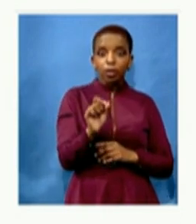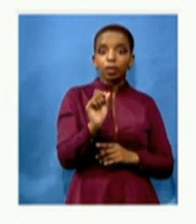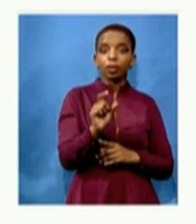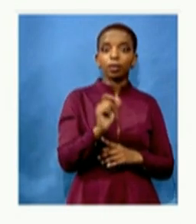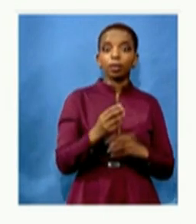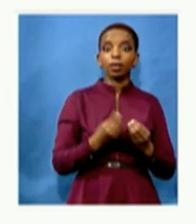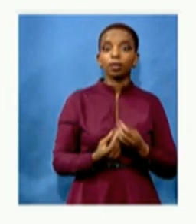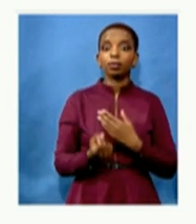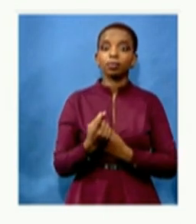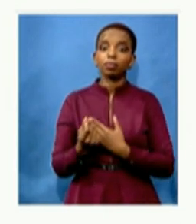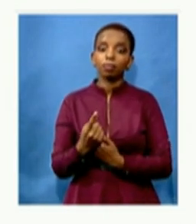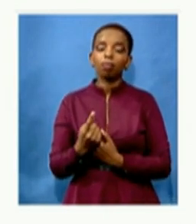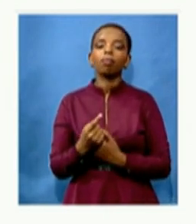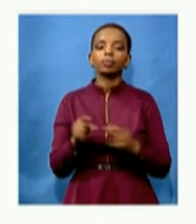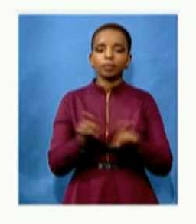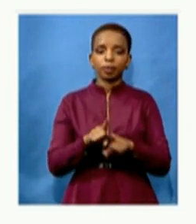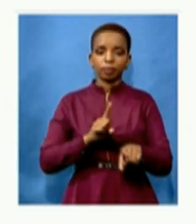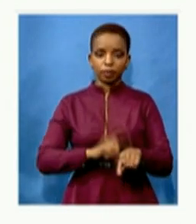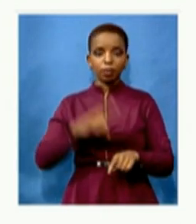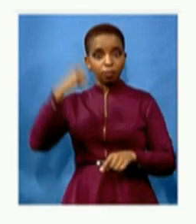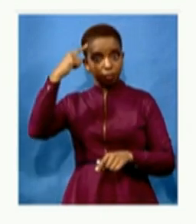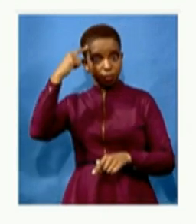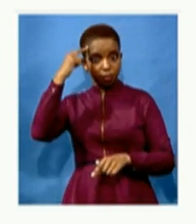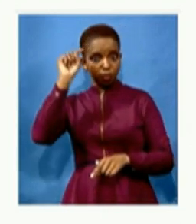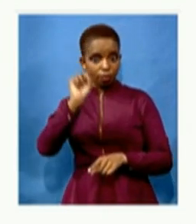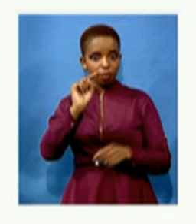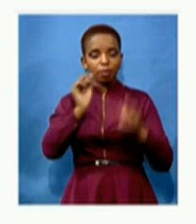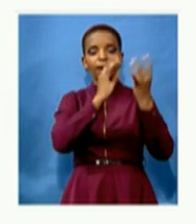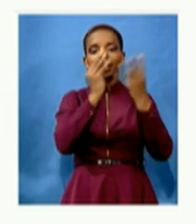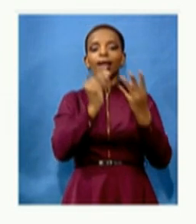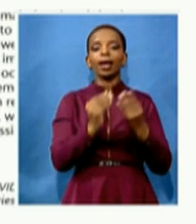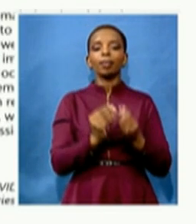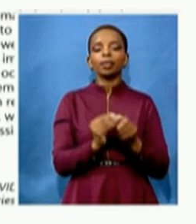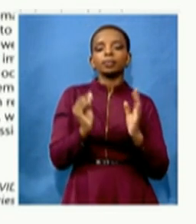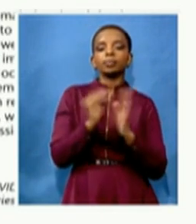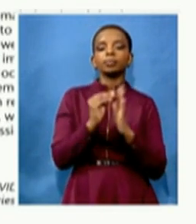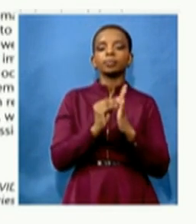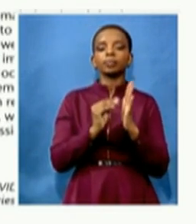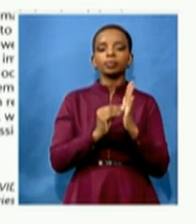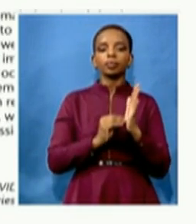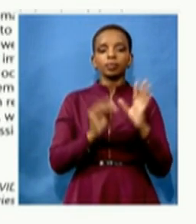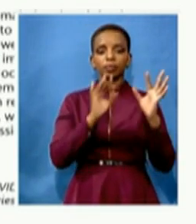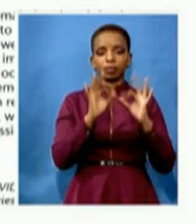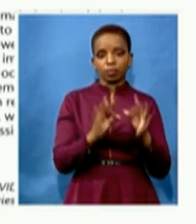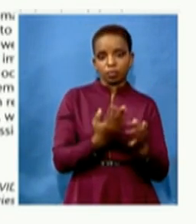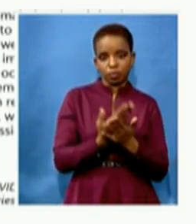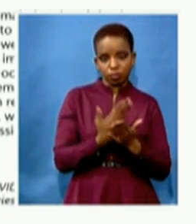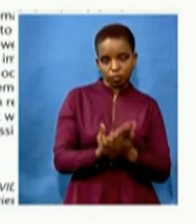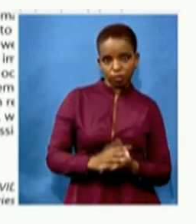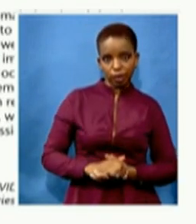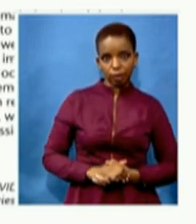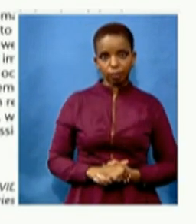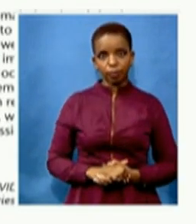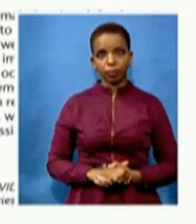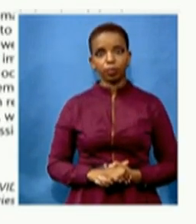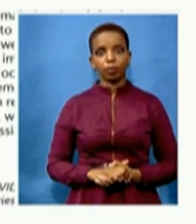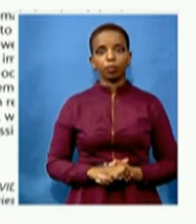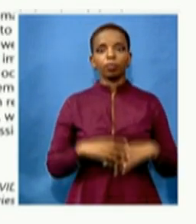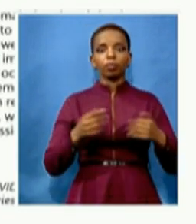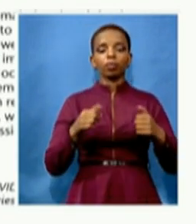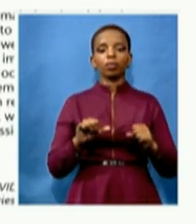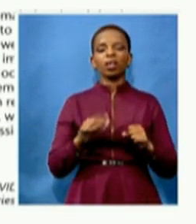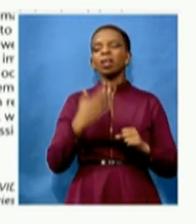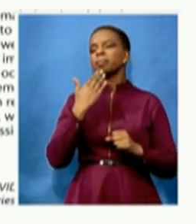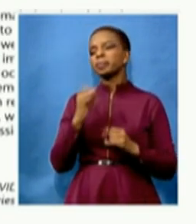those numbers in context. And then lastly, given... Sorry, Barry, can you try and wrap up in the next 3 minutes? Yeah,